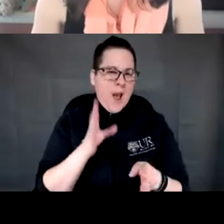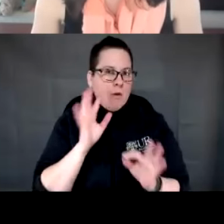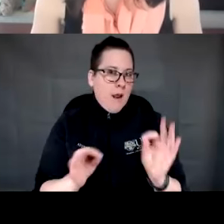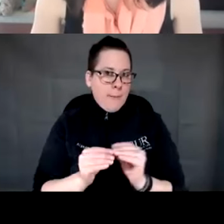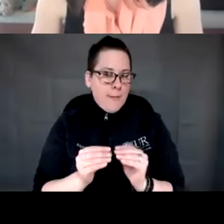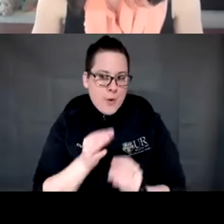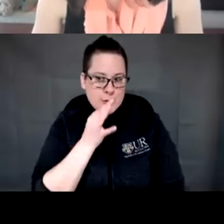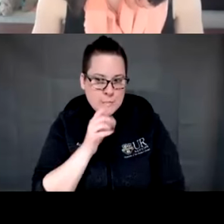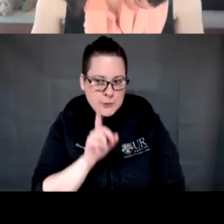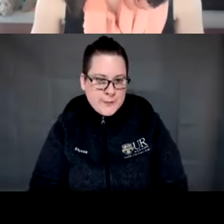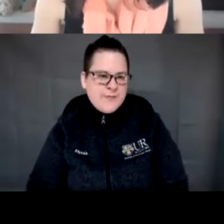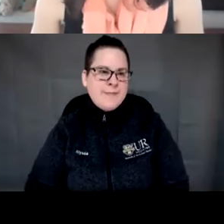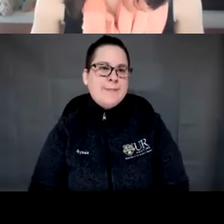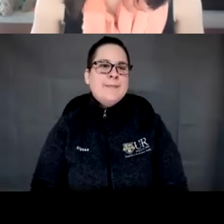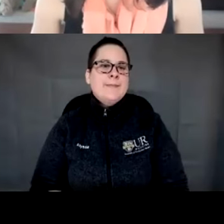in a moment.